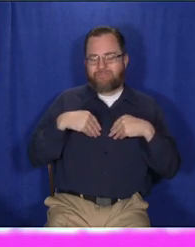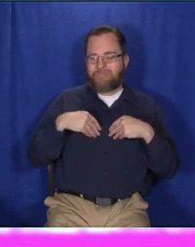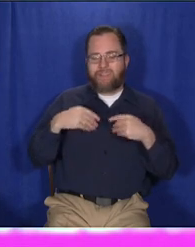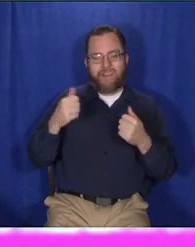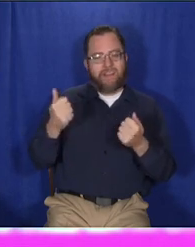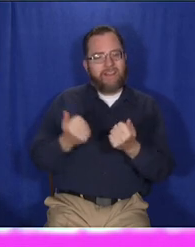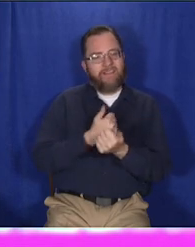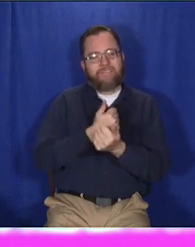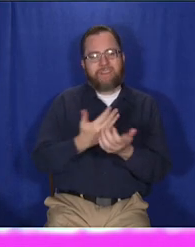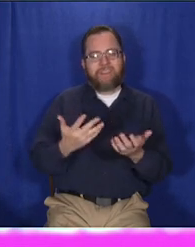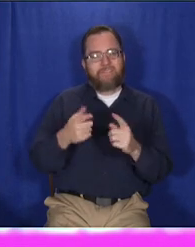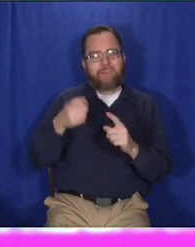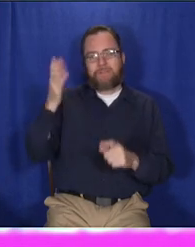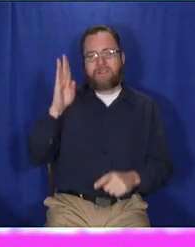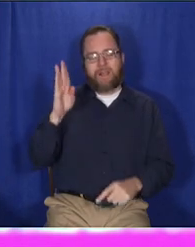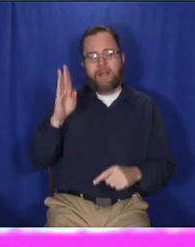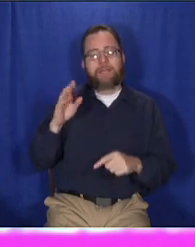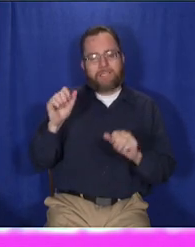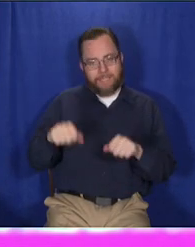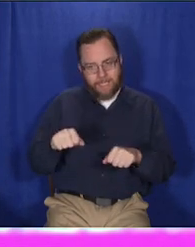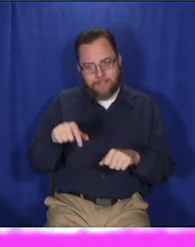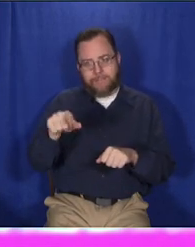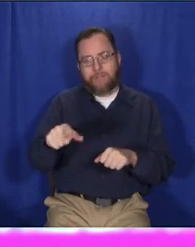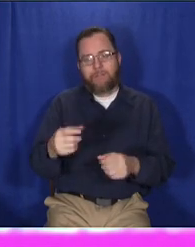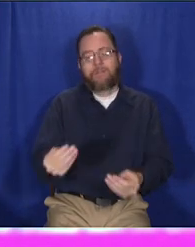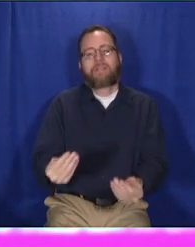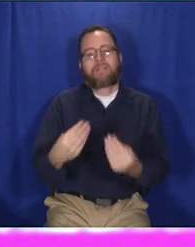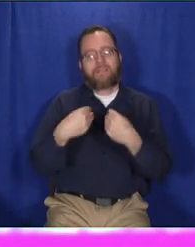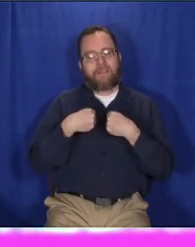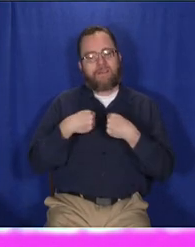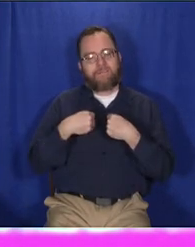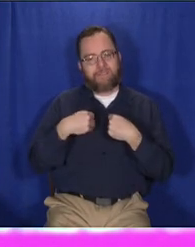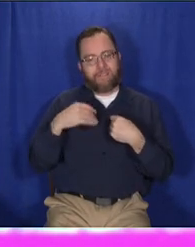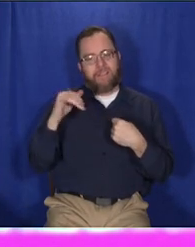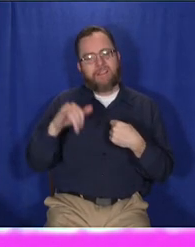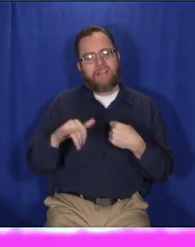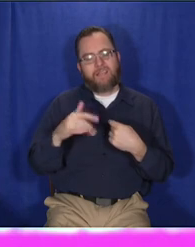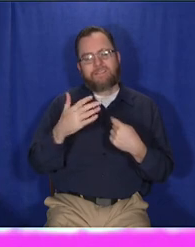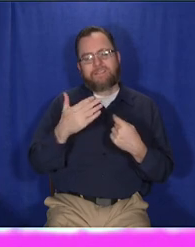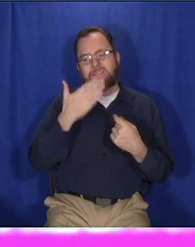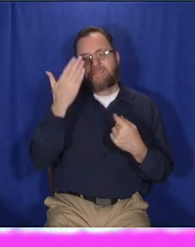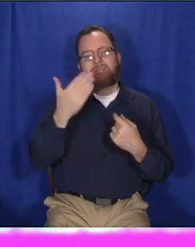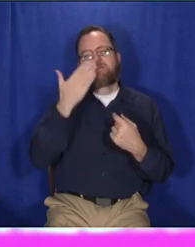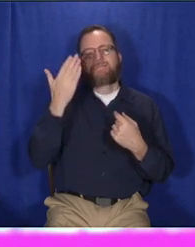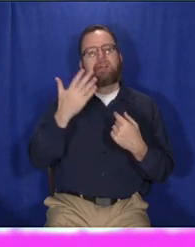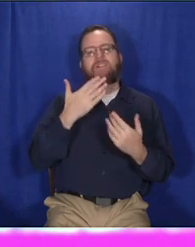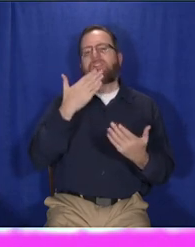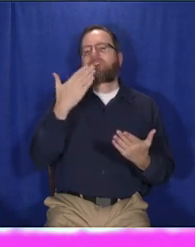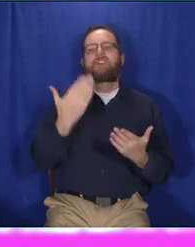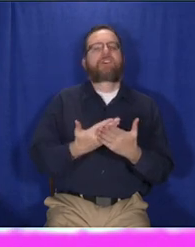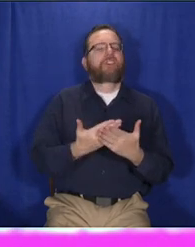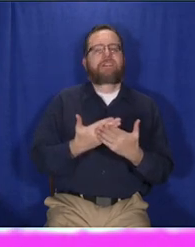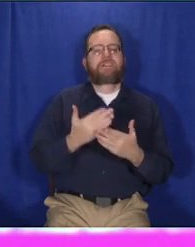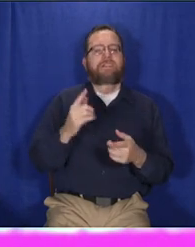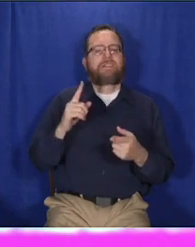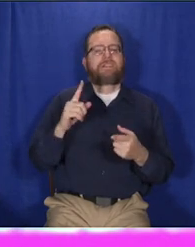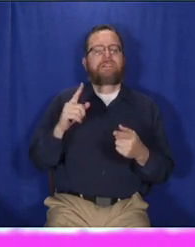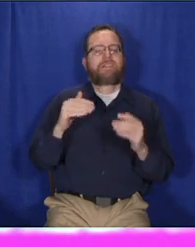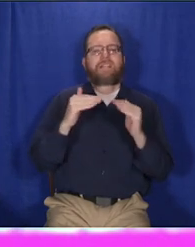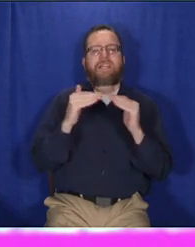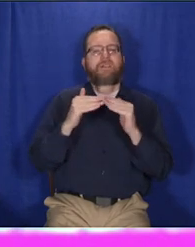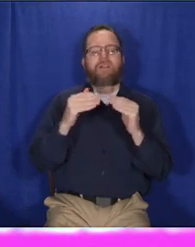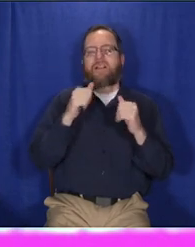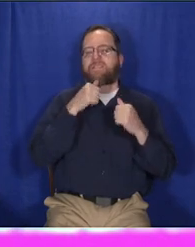Epaphroditus the gifts you sent. Listen how he describes the gift. A fragrant offering, a sacrifice, acceptable